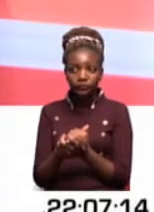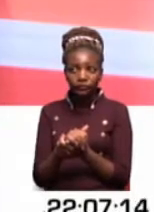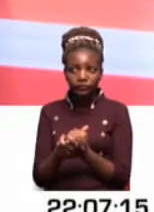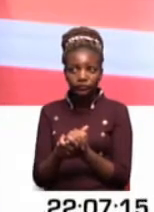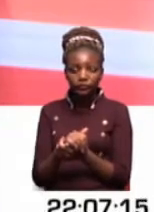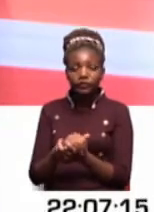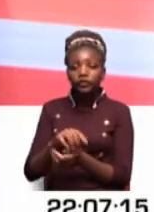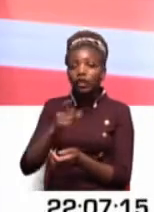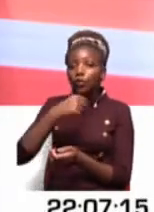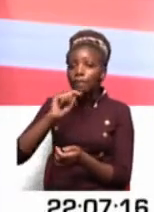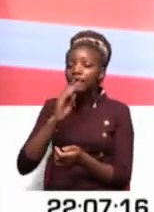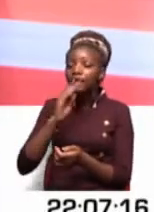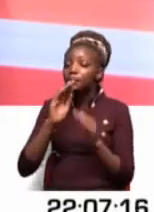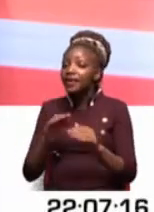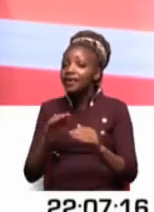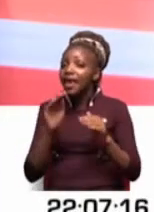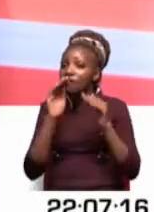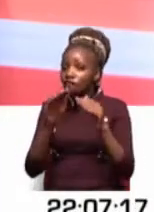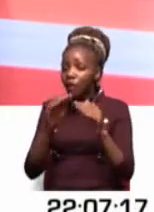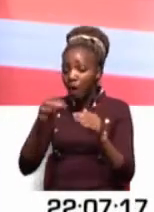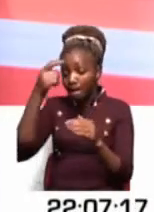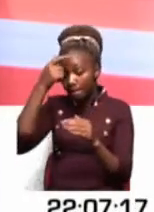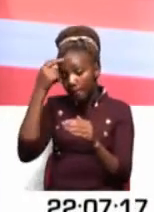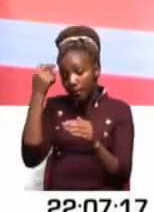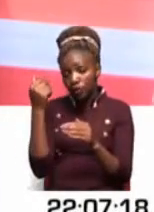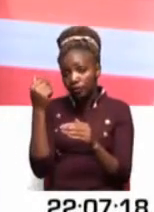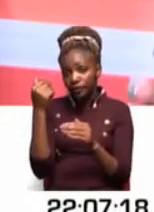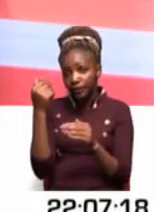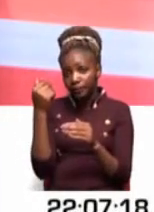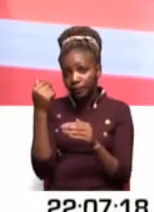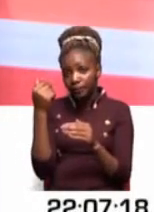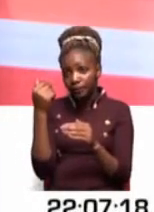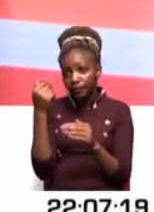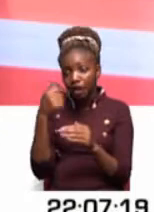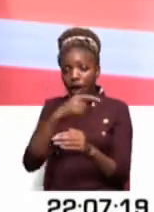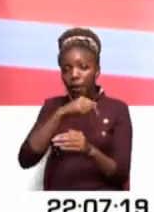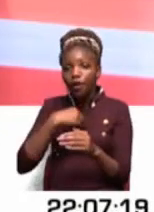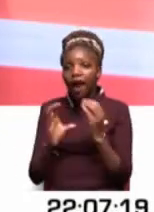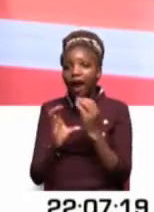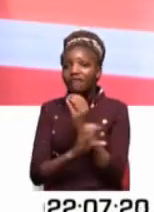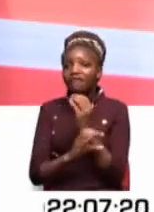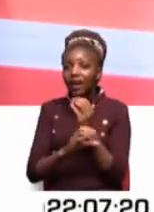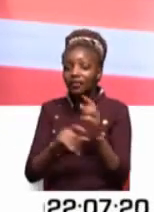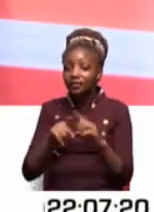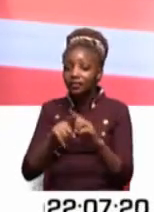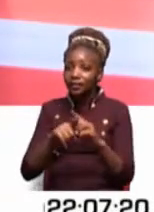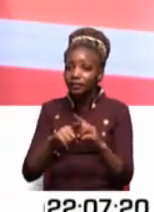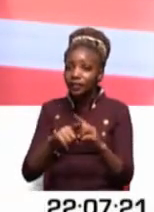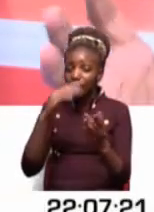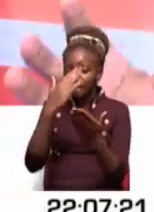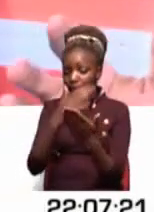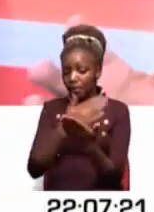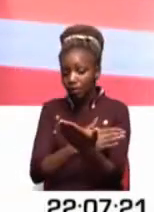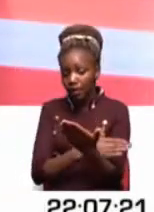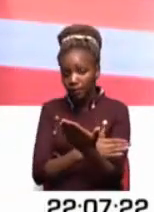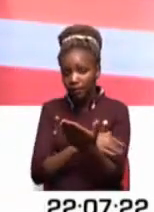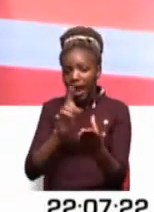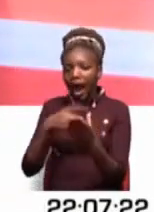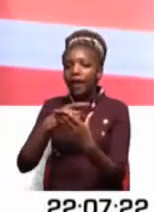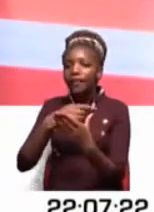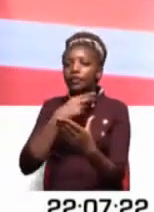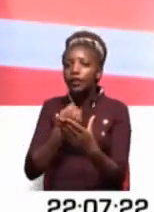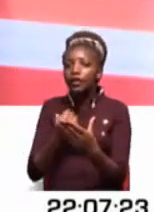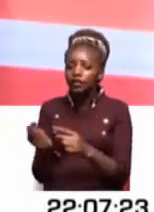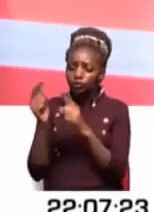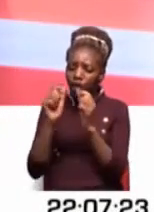to be careful because when we the thing is that we have a country to and we have problems, mm-hmm. we have issues, mm-hmm. but we need to come together, and